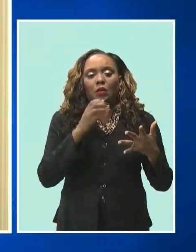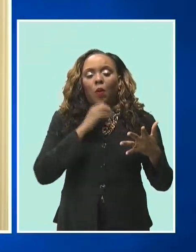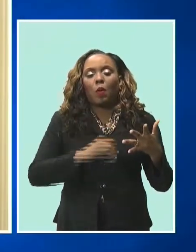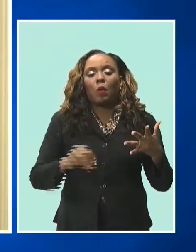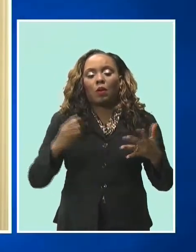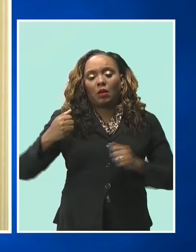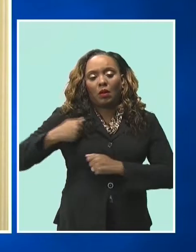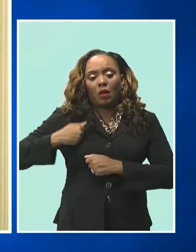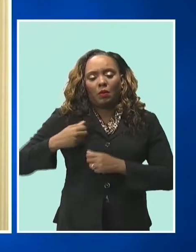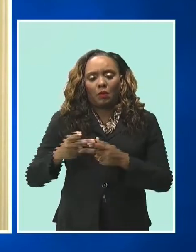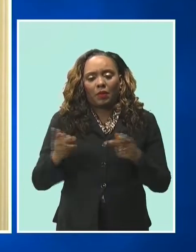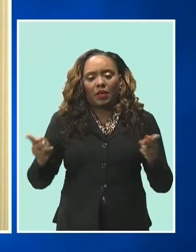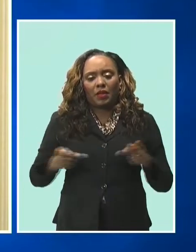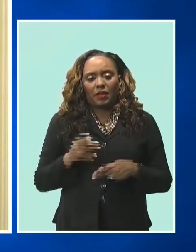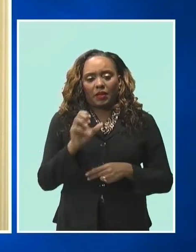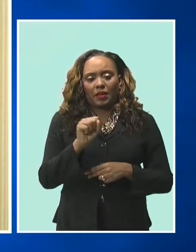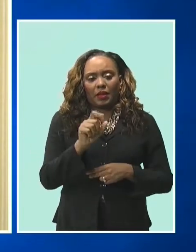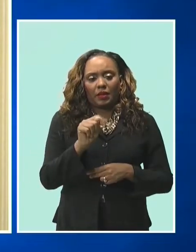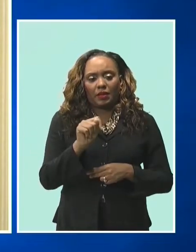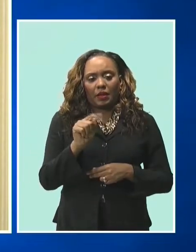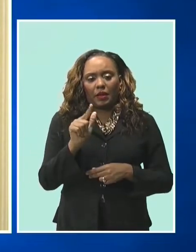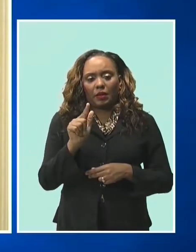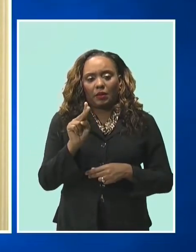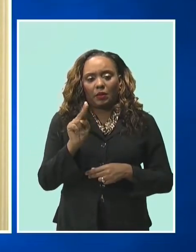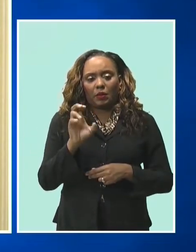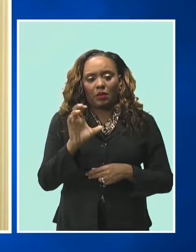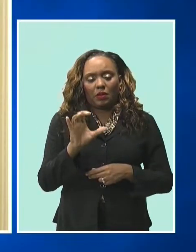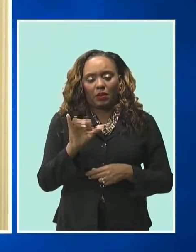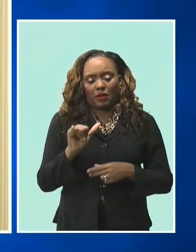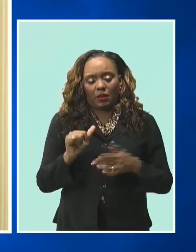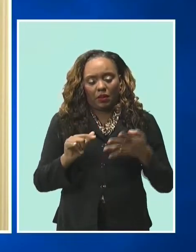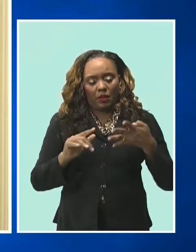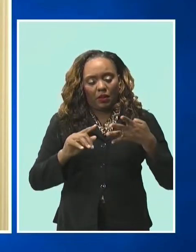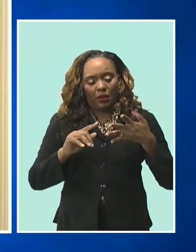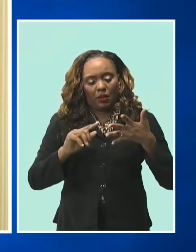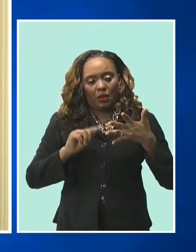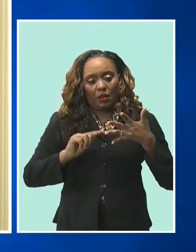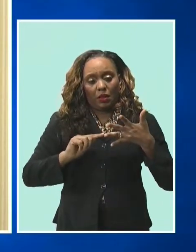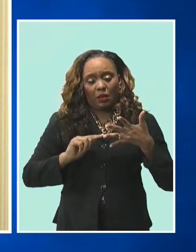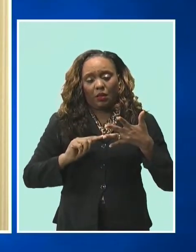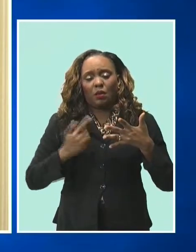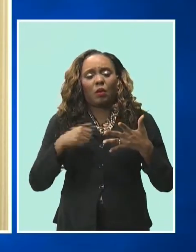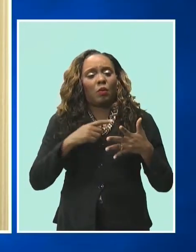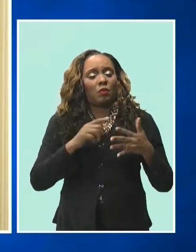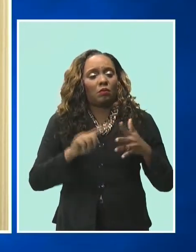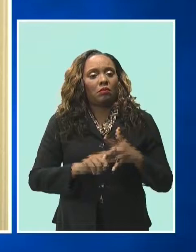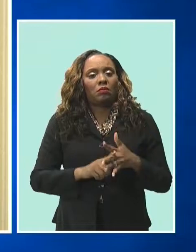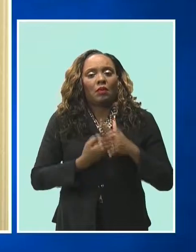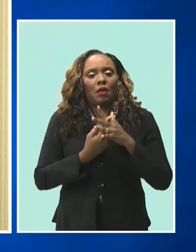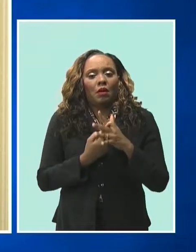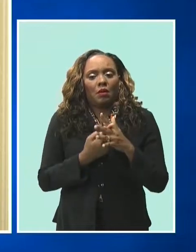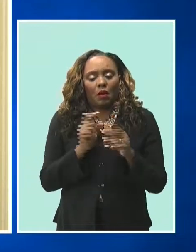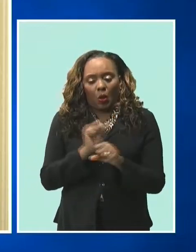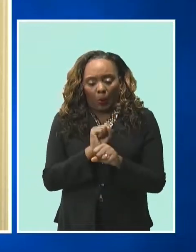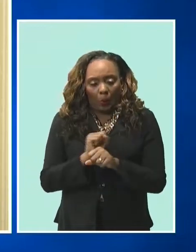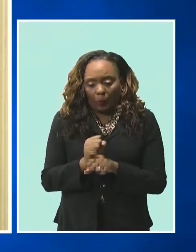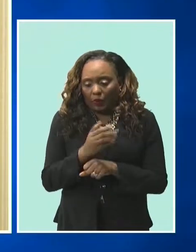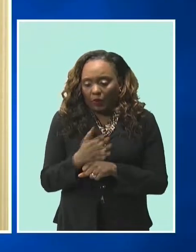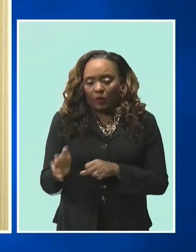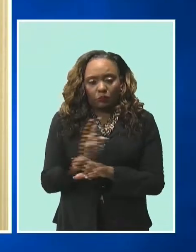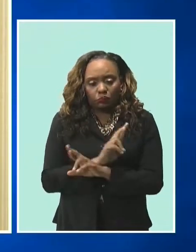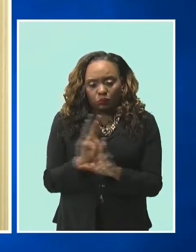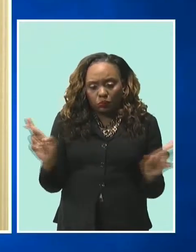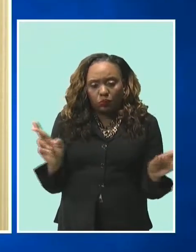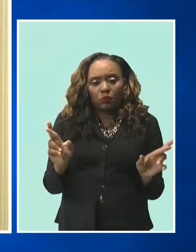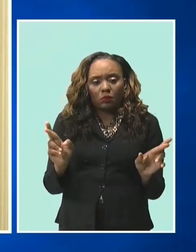That base, we are now starting the work there on a number of buildings, not the entire base, but a number of key